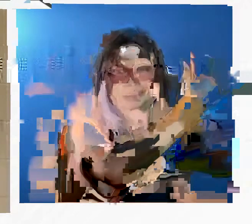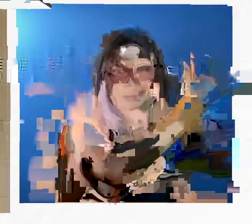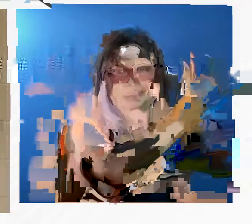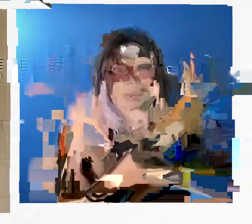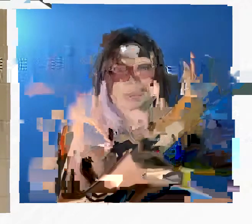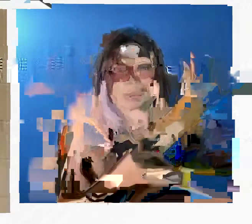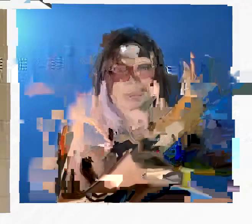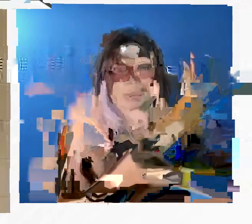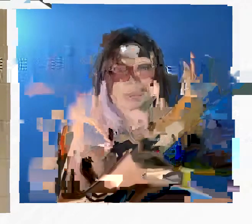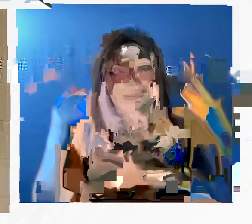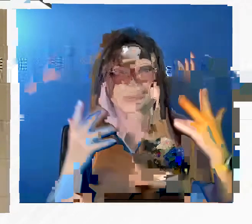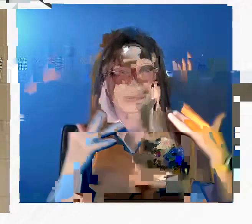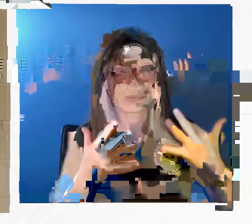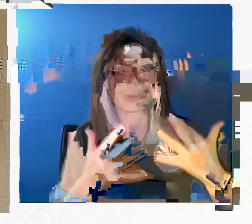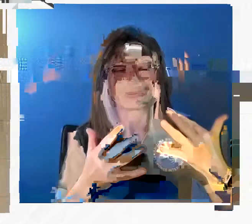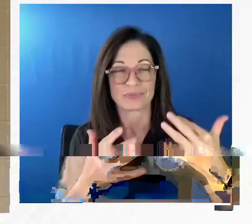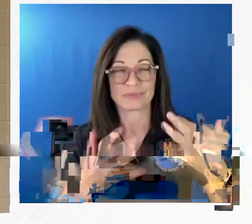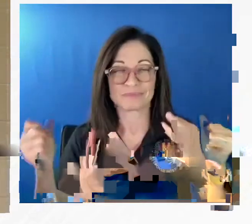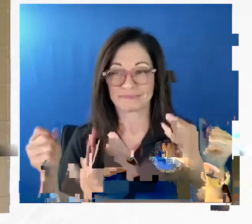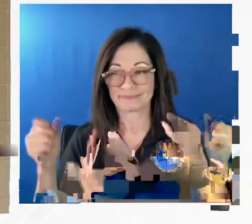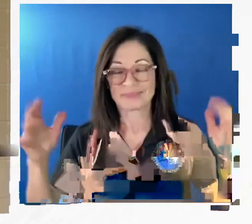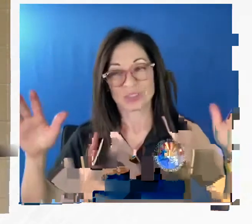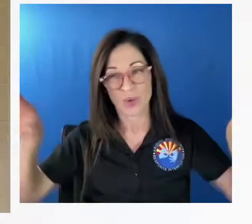and hop across. So